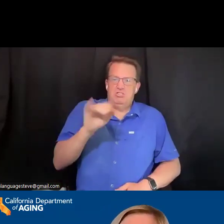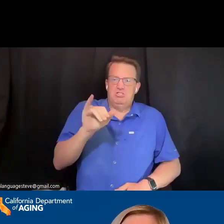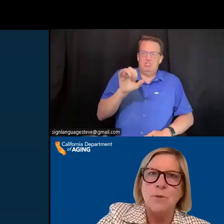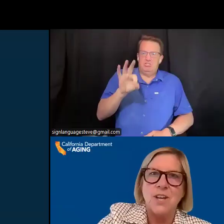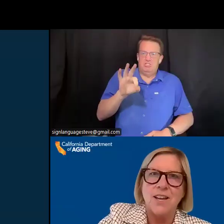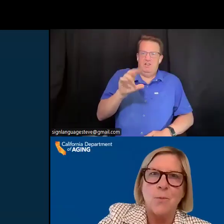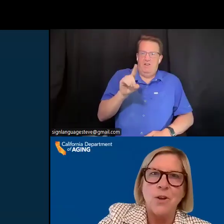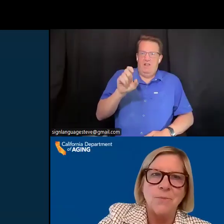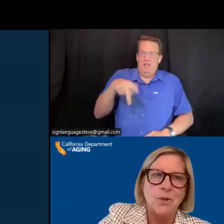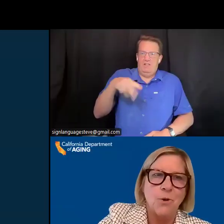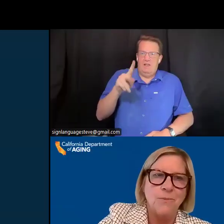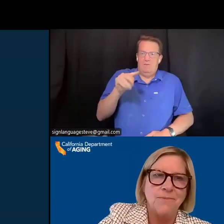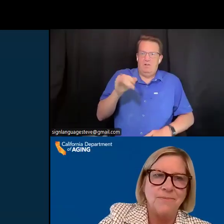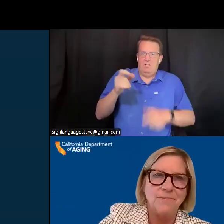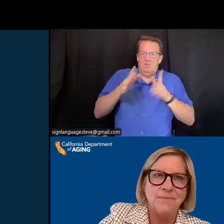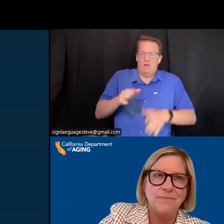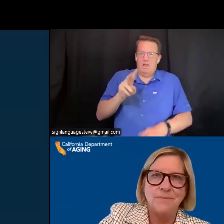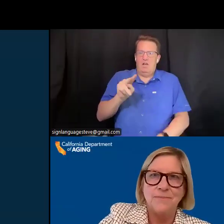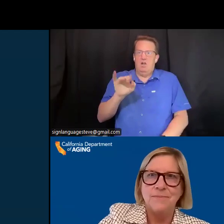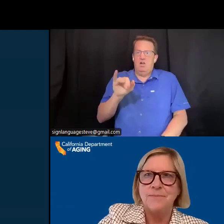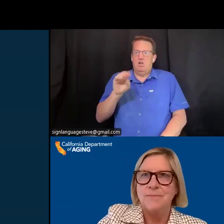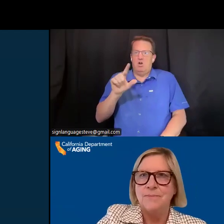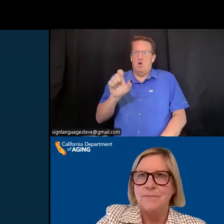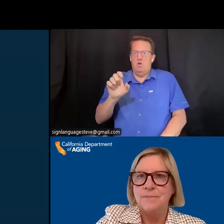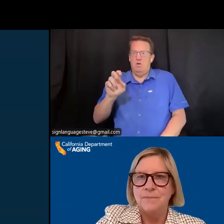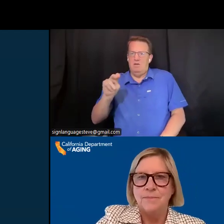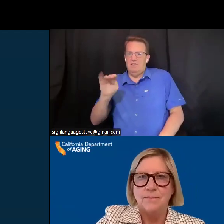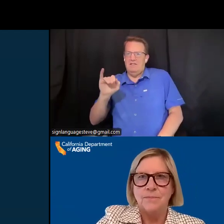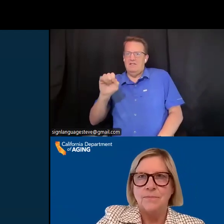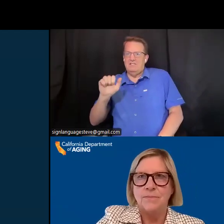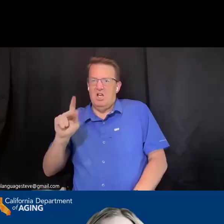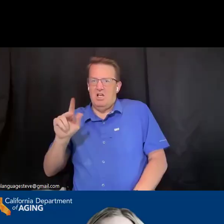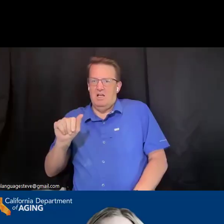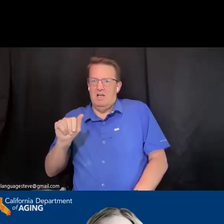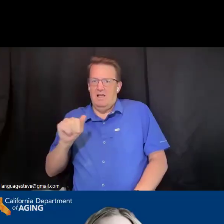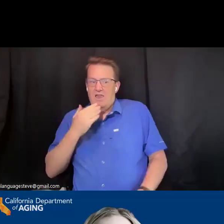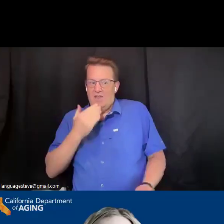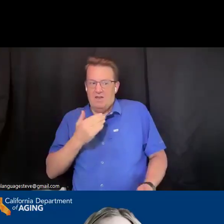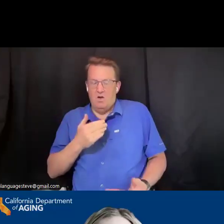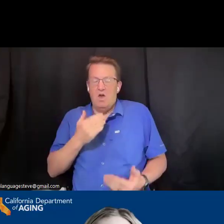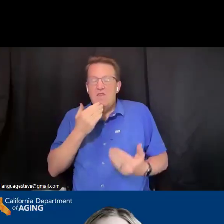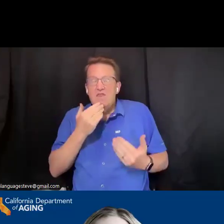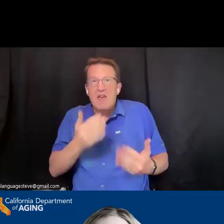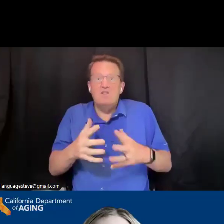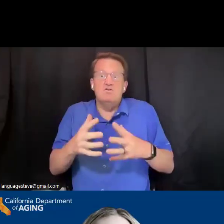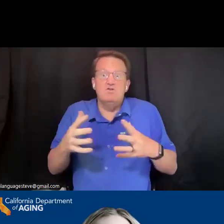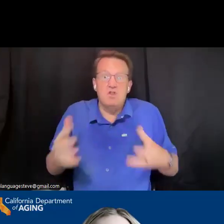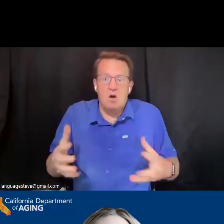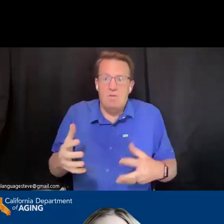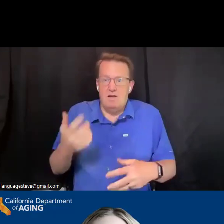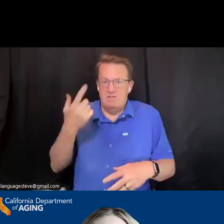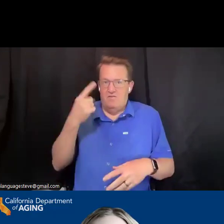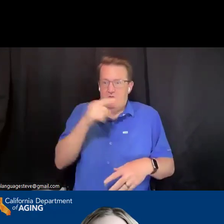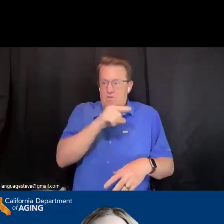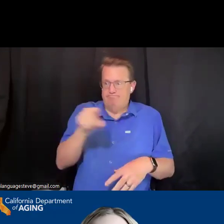Nicole Shimosaka. Welcome, Nicole. Thank you very much, Director, and thank you everyone who is taking their lunch hour to